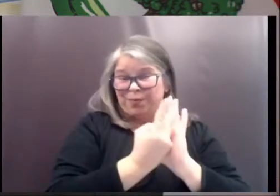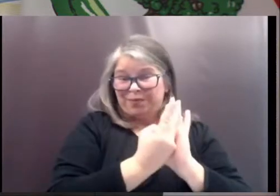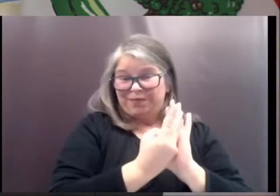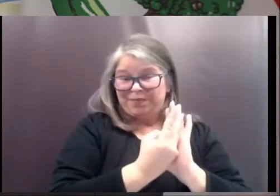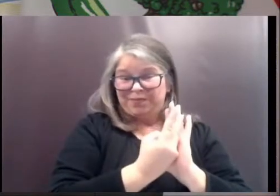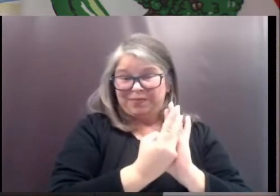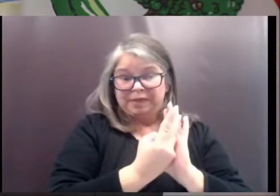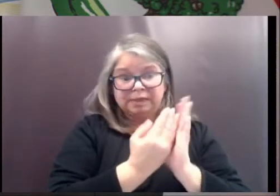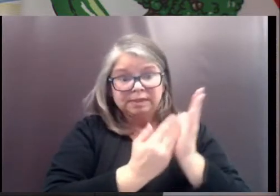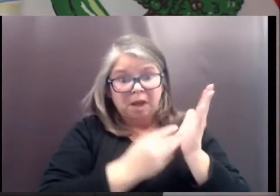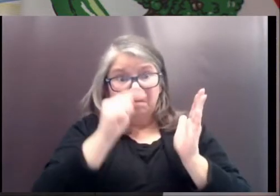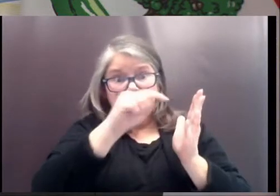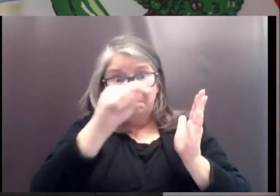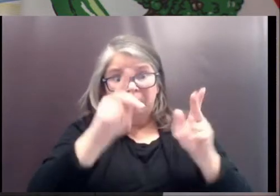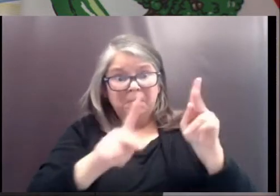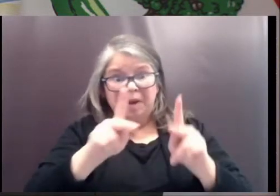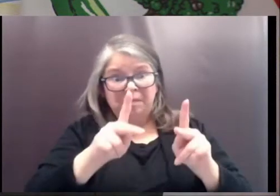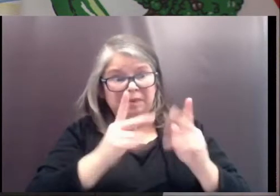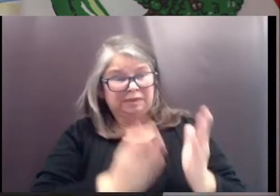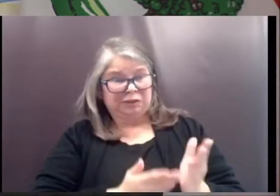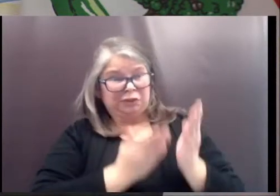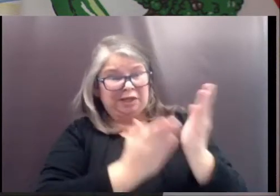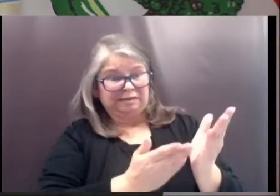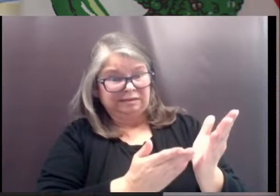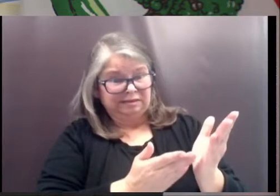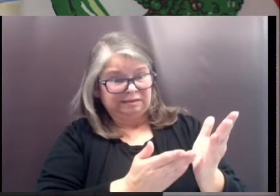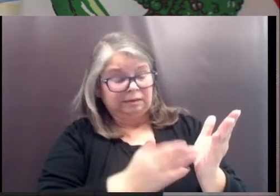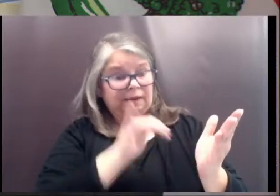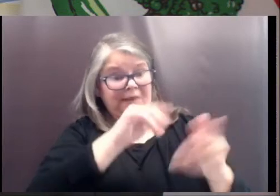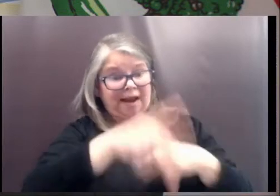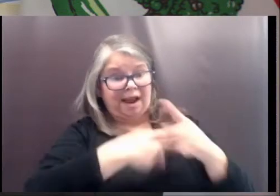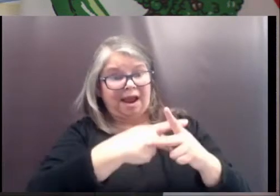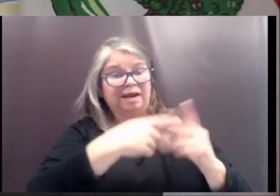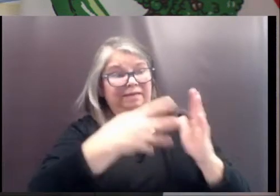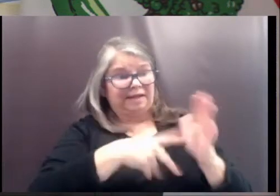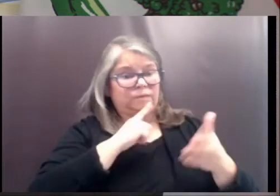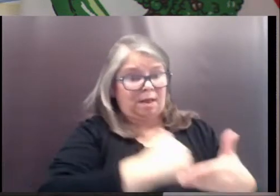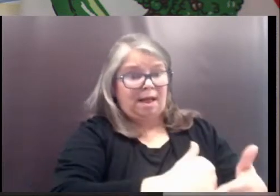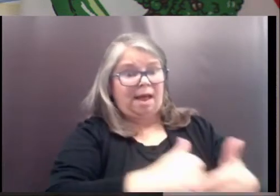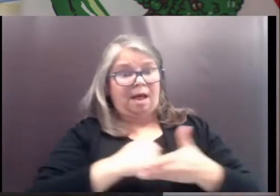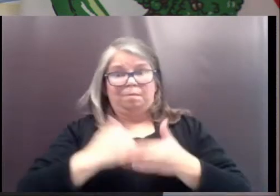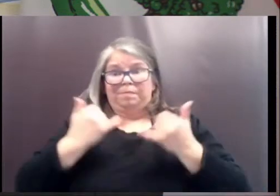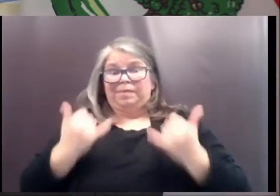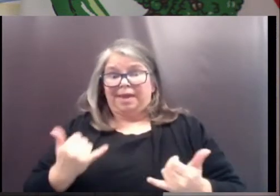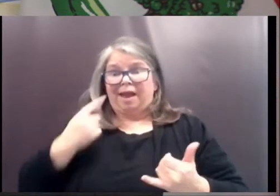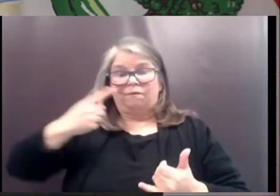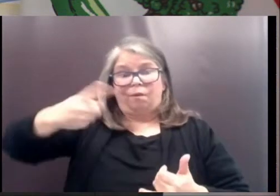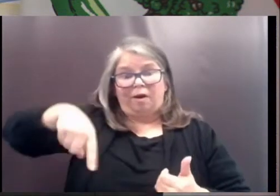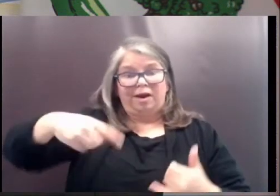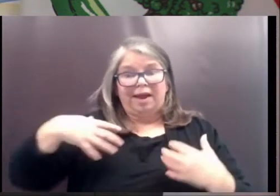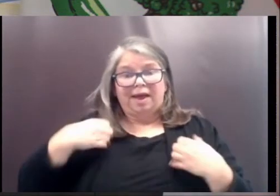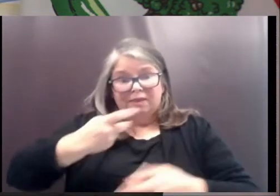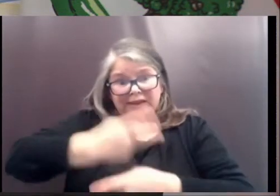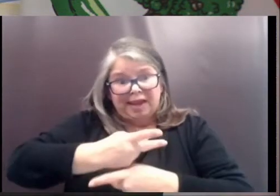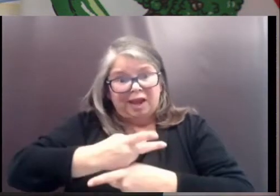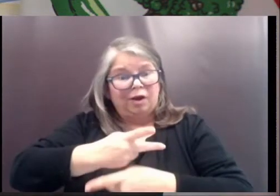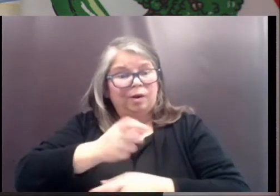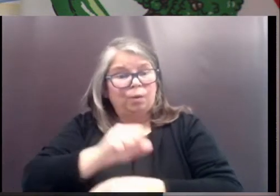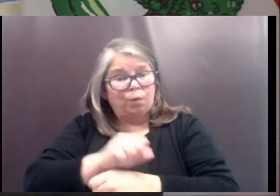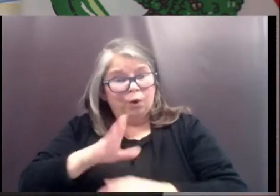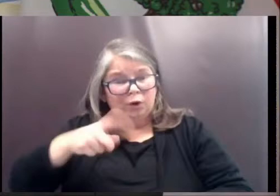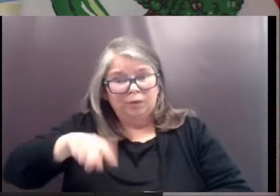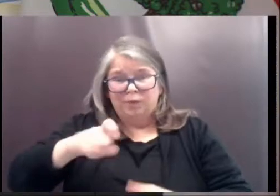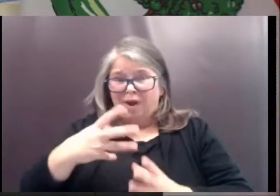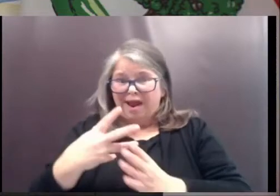during the pandemic while, healthcare is shuffling around and people might be a bit more hesitant to leave their home. I guess, Dr.